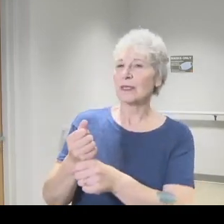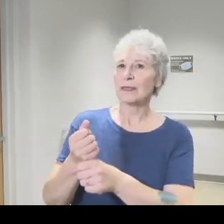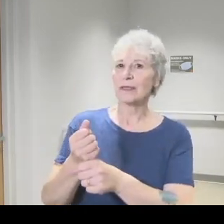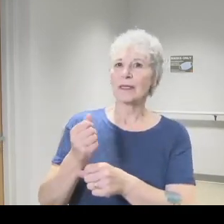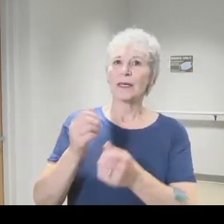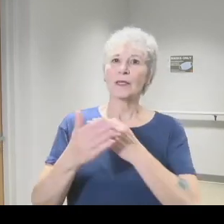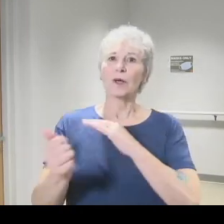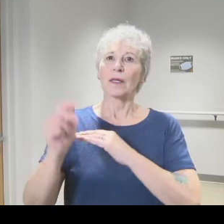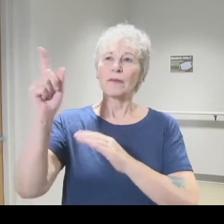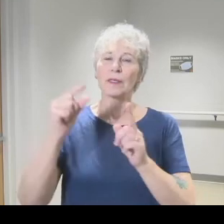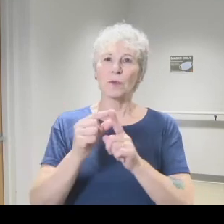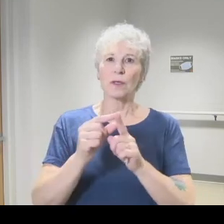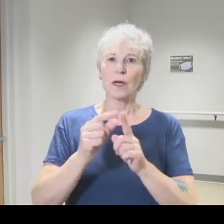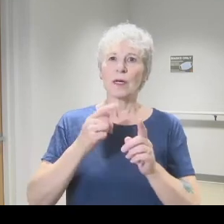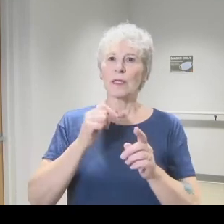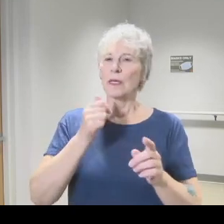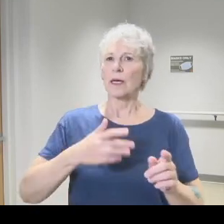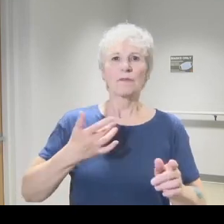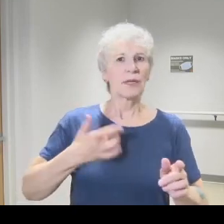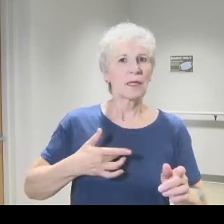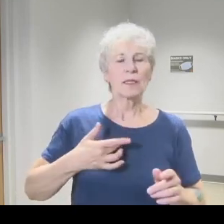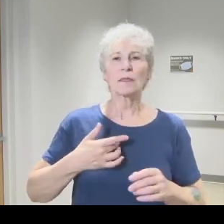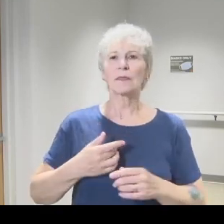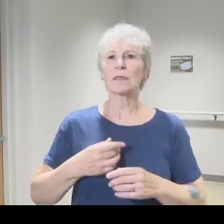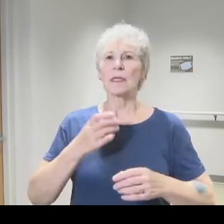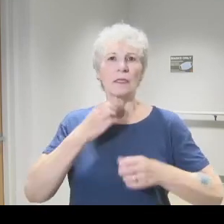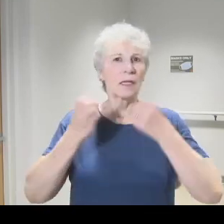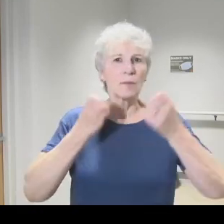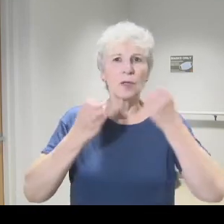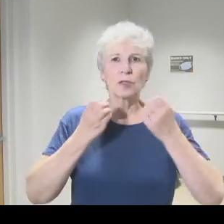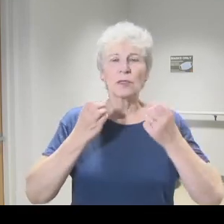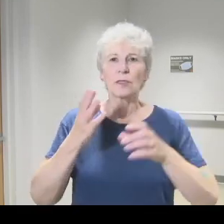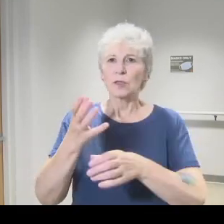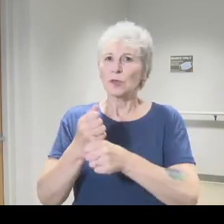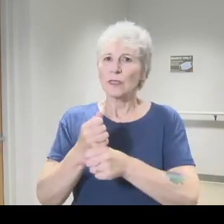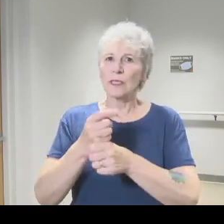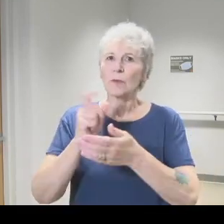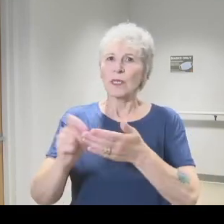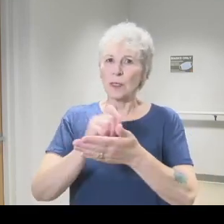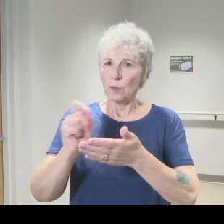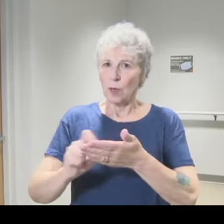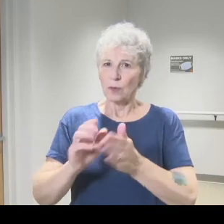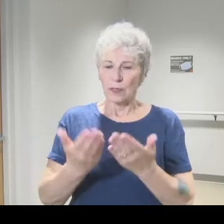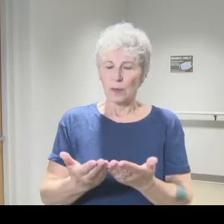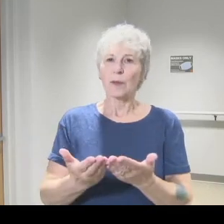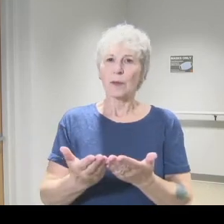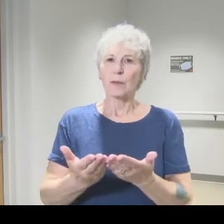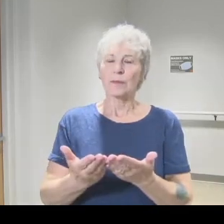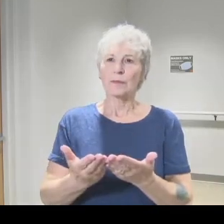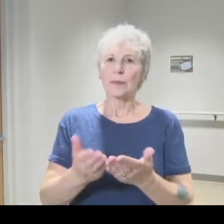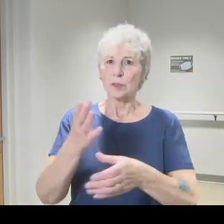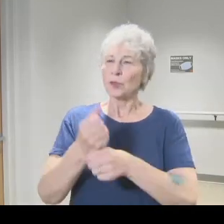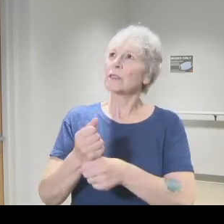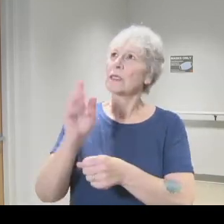on feelings, not on emotions. We're trusting that what he is saying in his word is true, taking him at his word. And we're taking